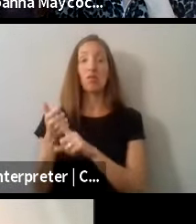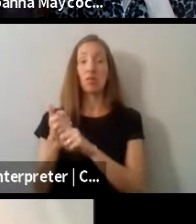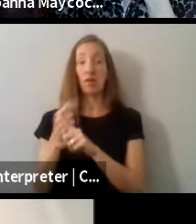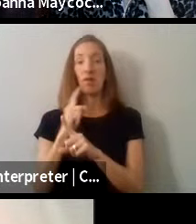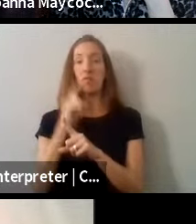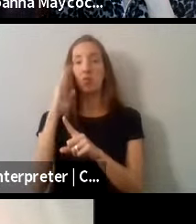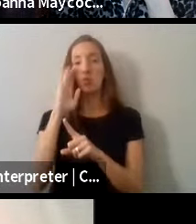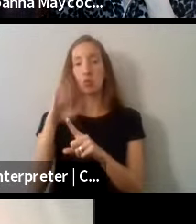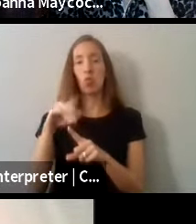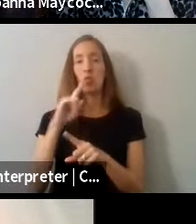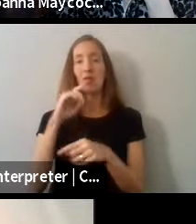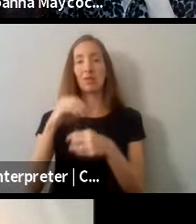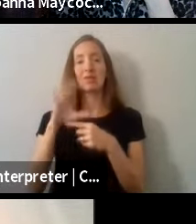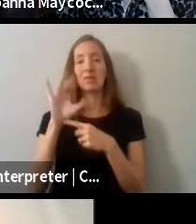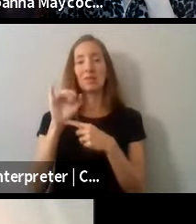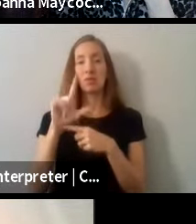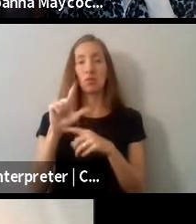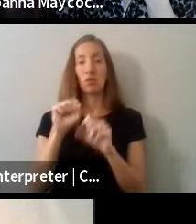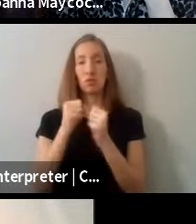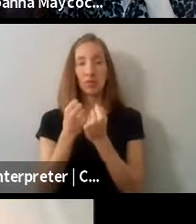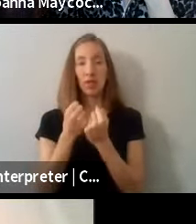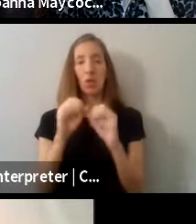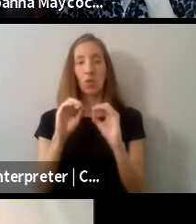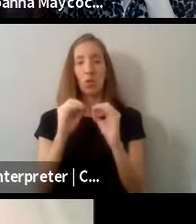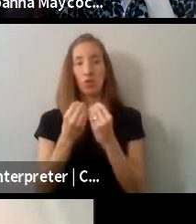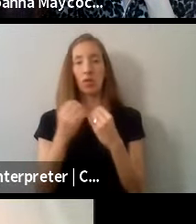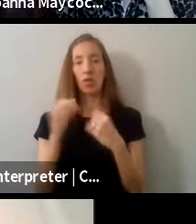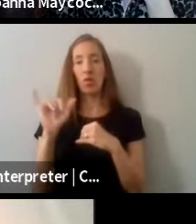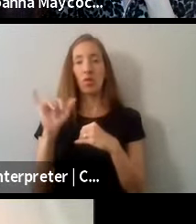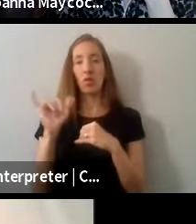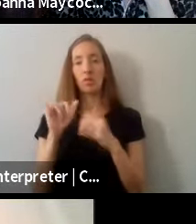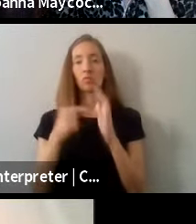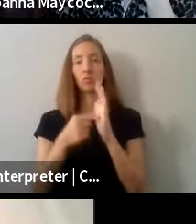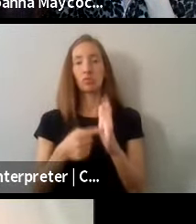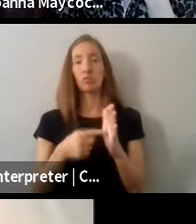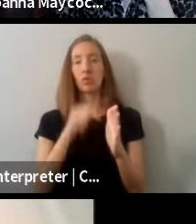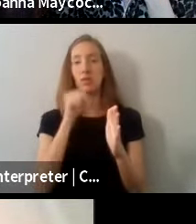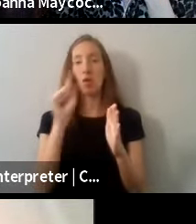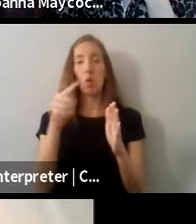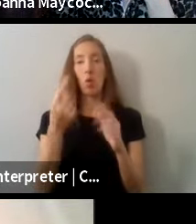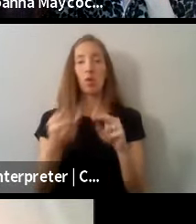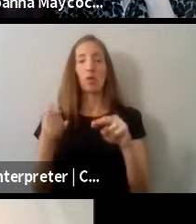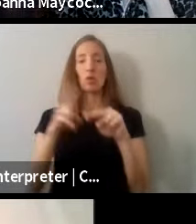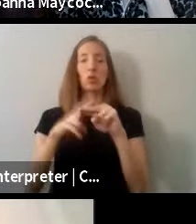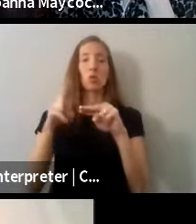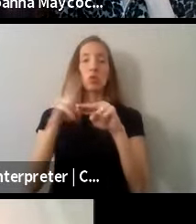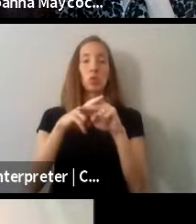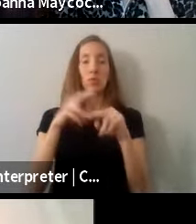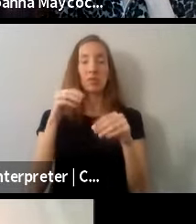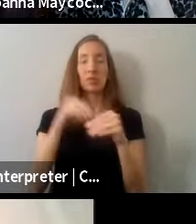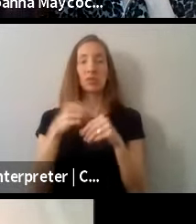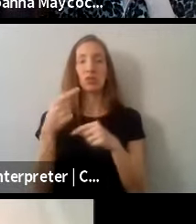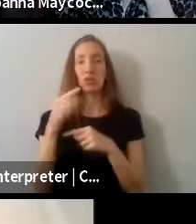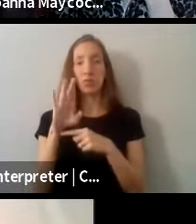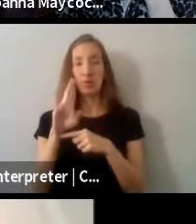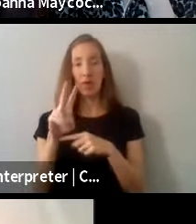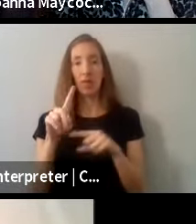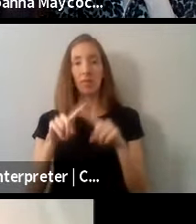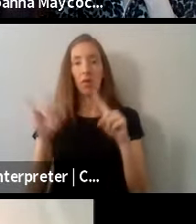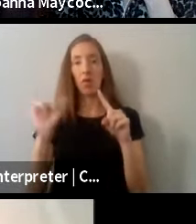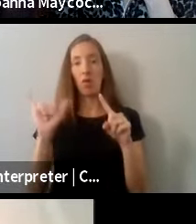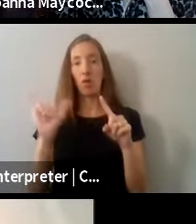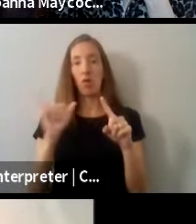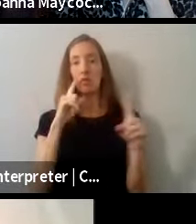also indicate not only increased rises in gender-based violence, but also increased complexity of